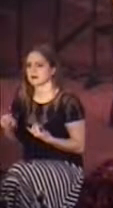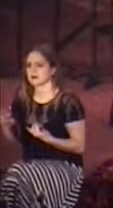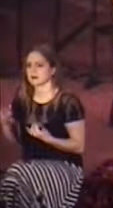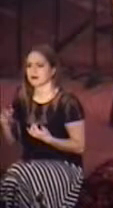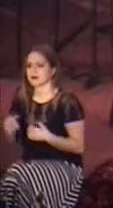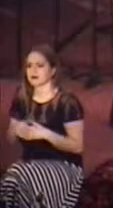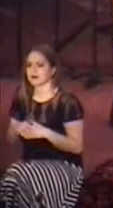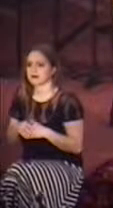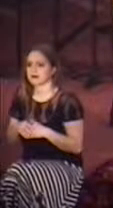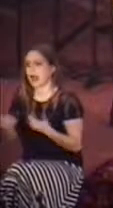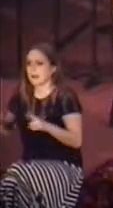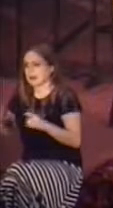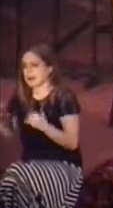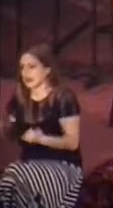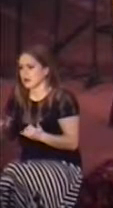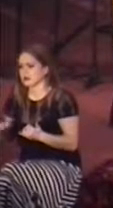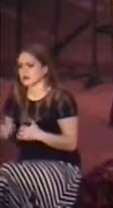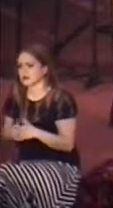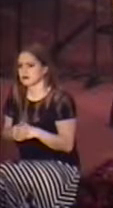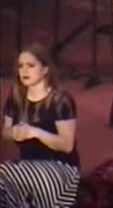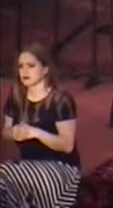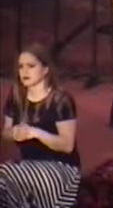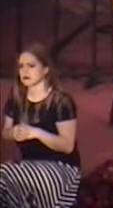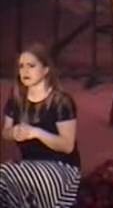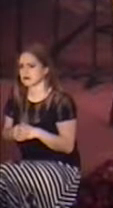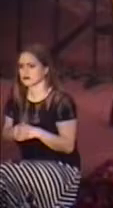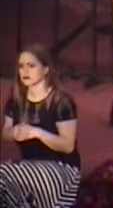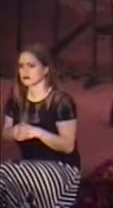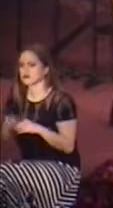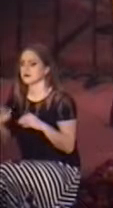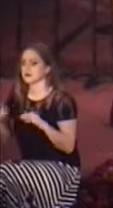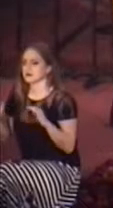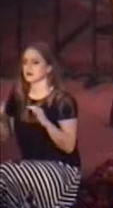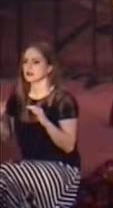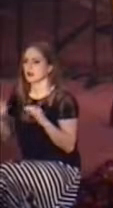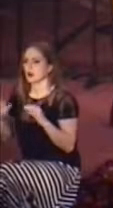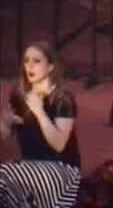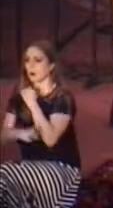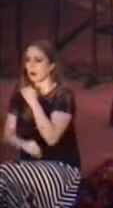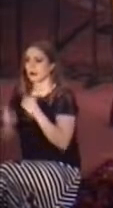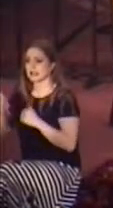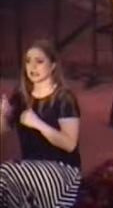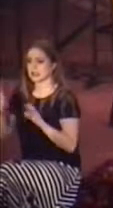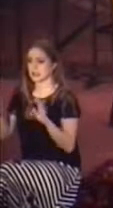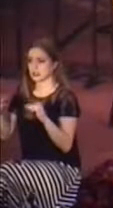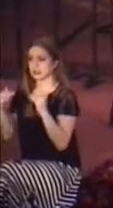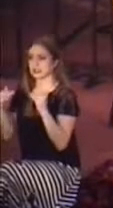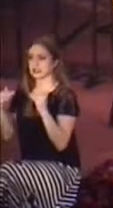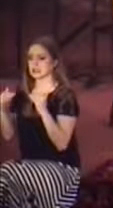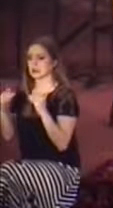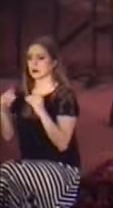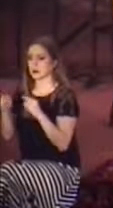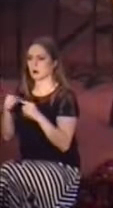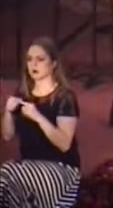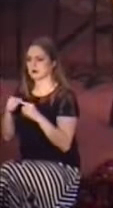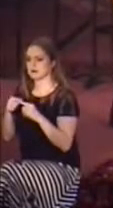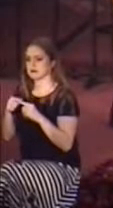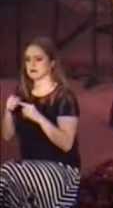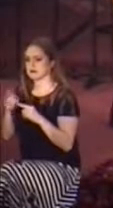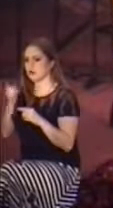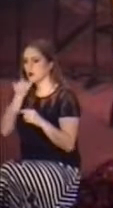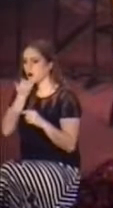to social justice. The poor only need justice when something is wrong and injustice is done to them. And the